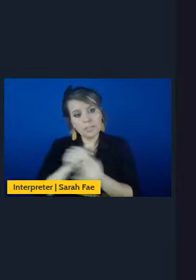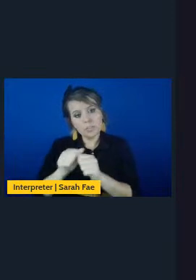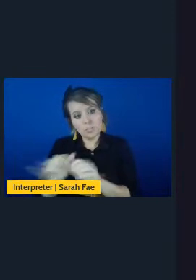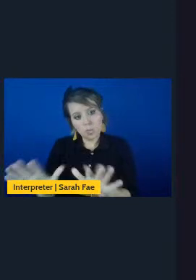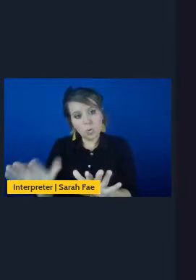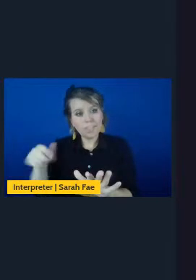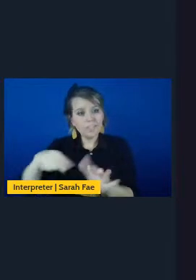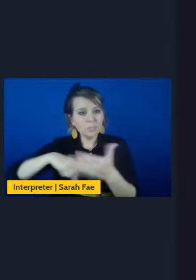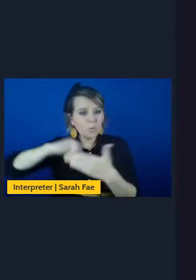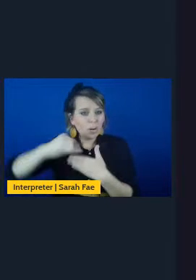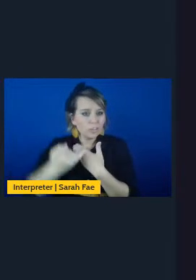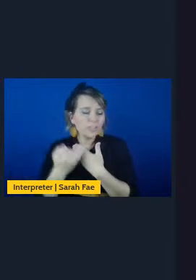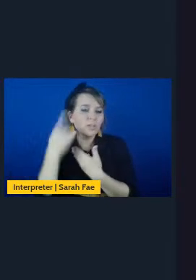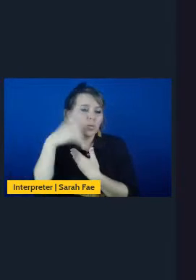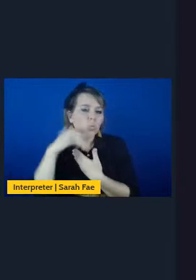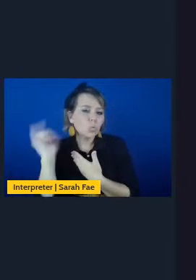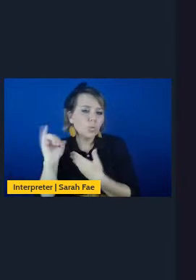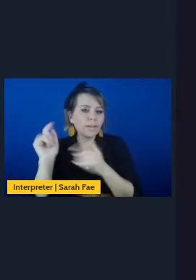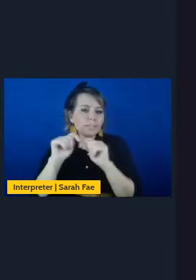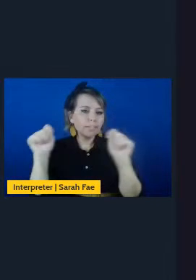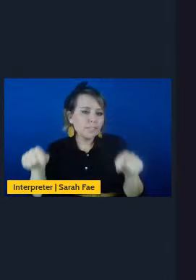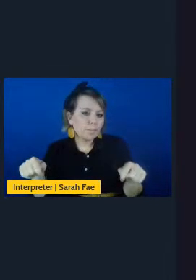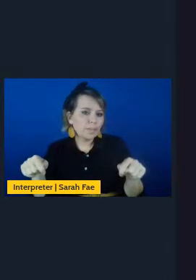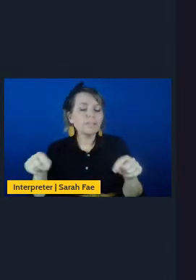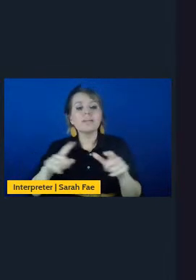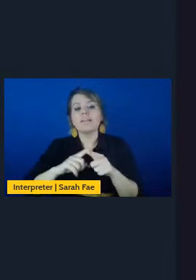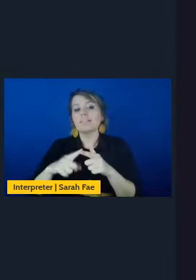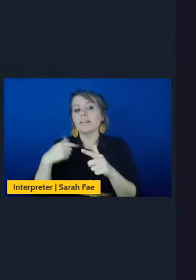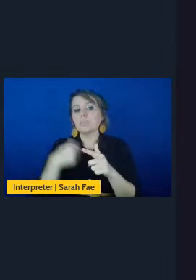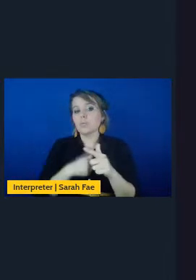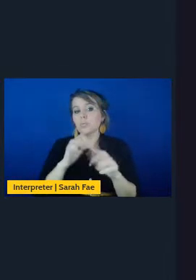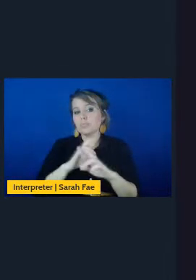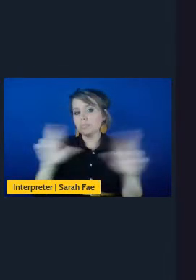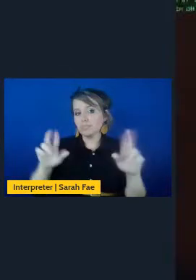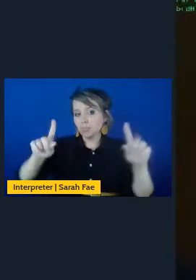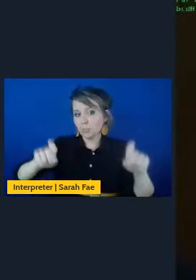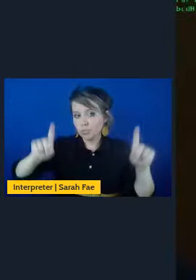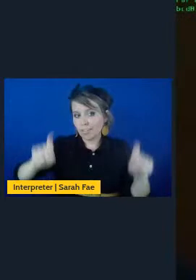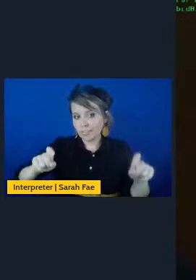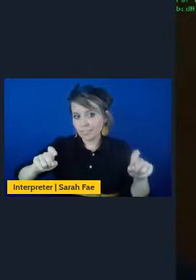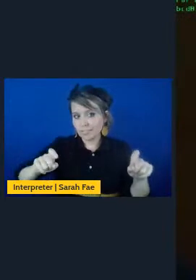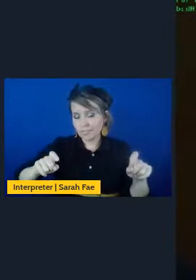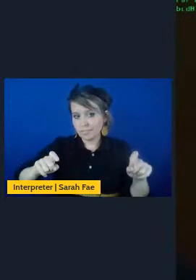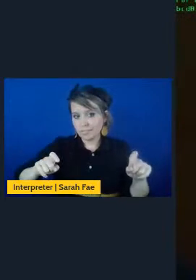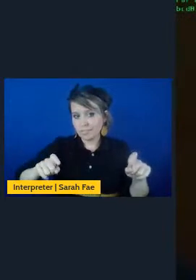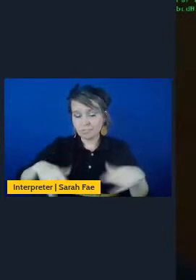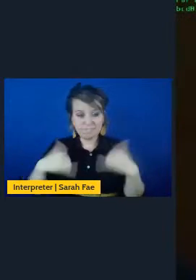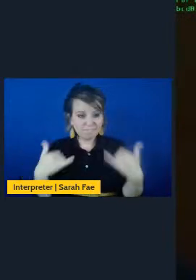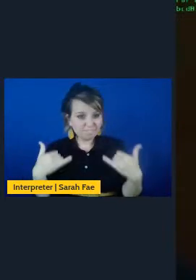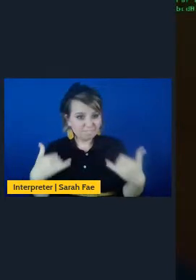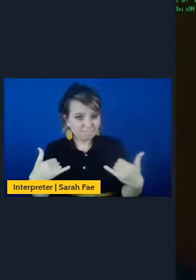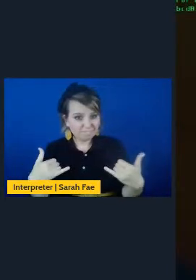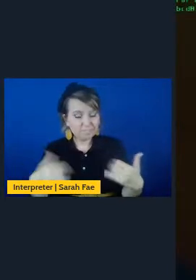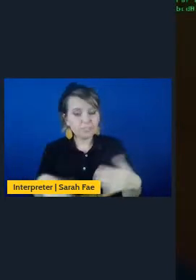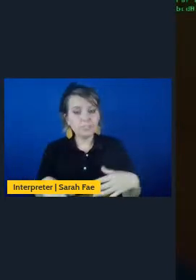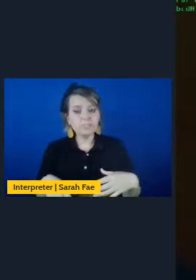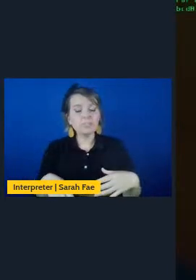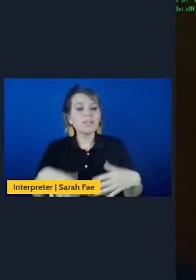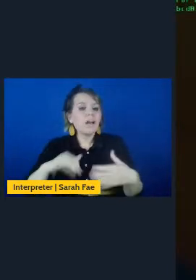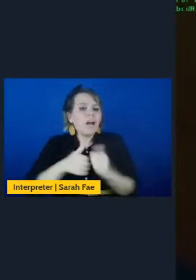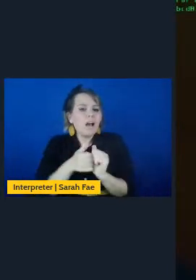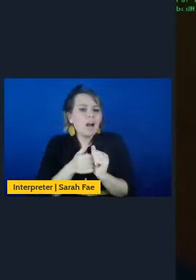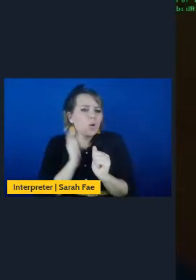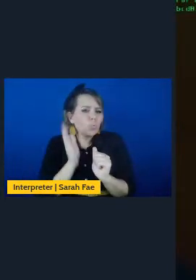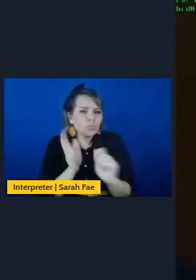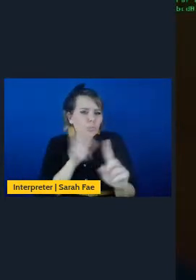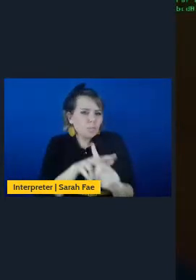template and get it ready for us to test it out. So now let's have a practical implementation and let's